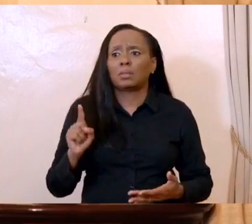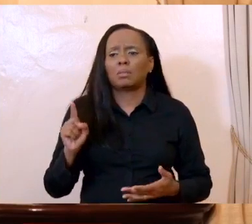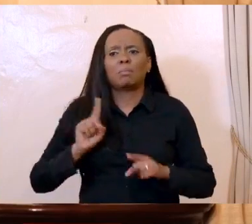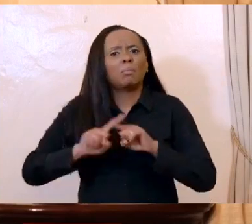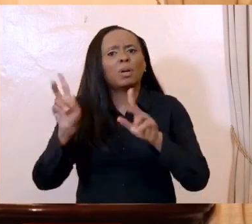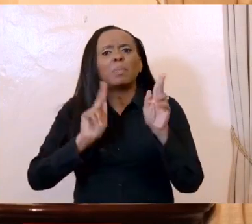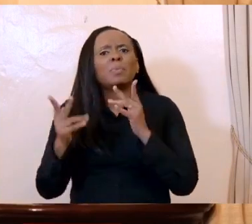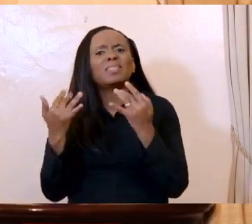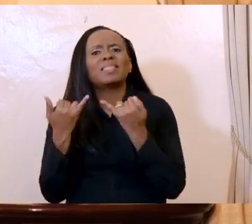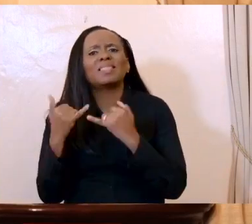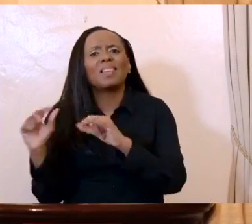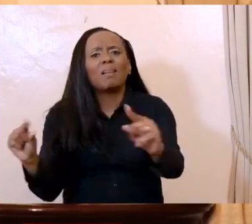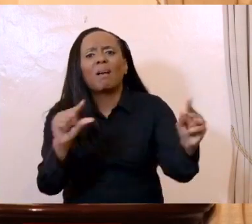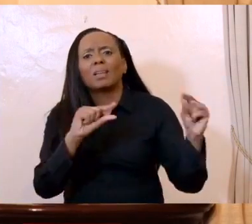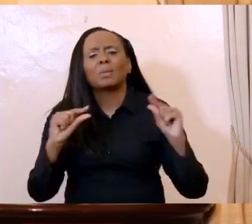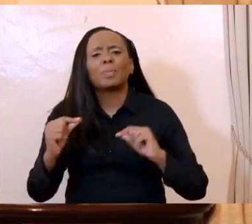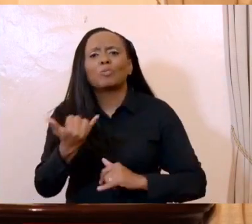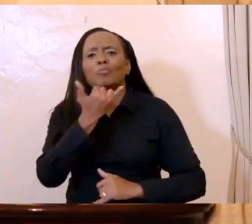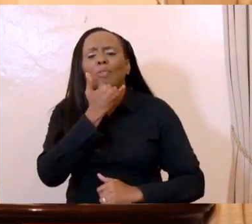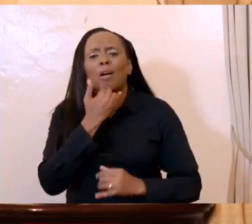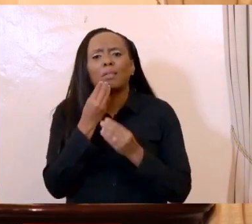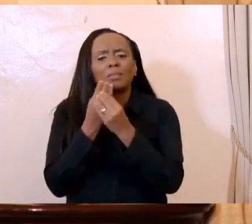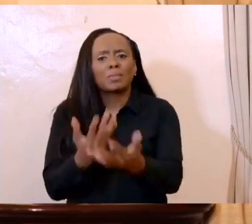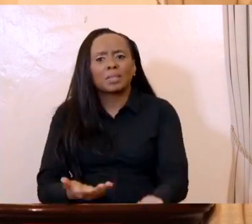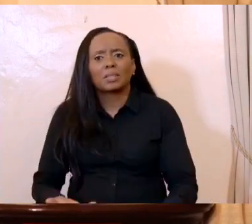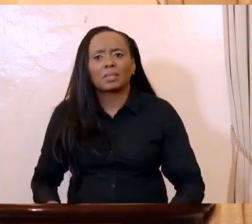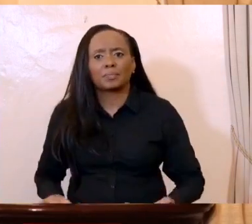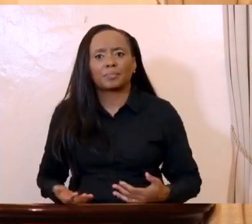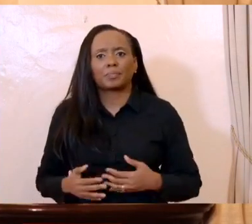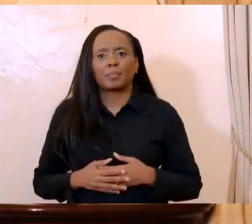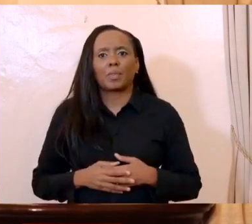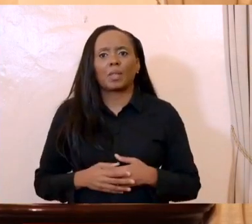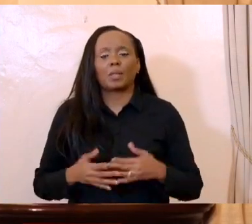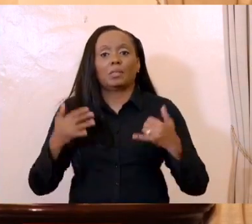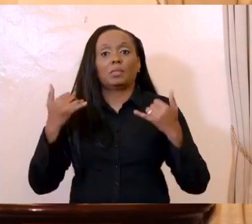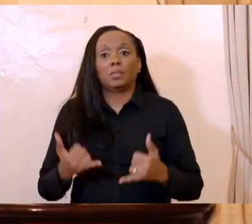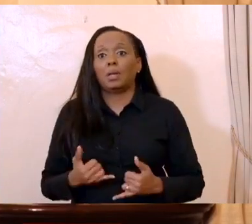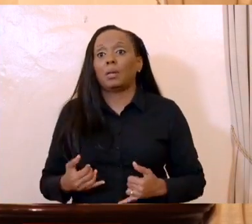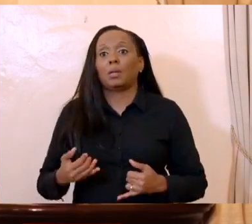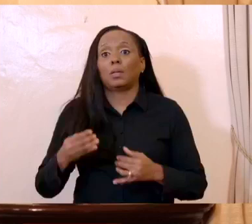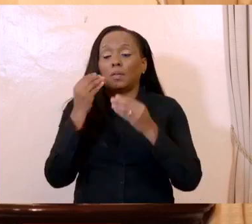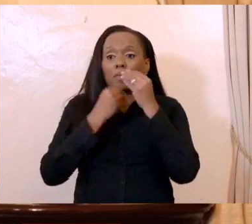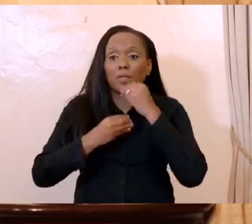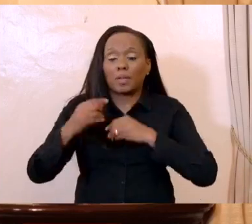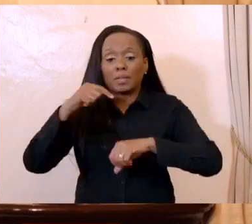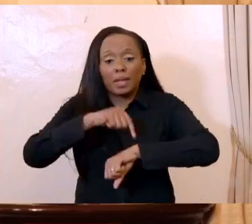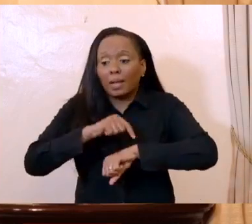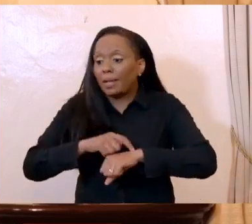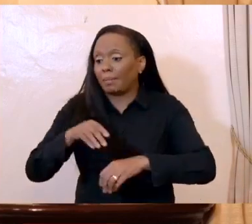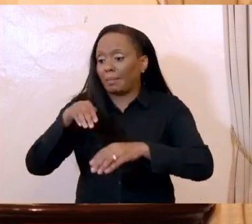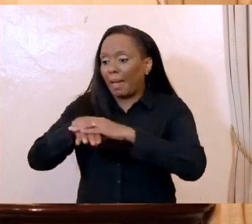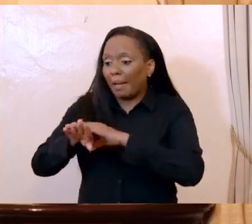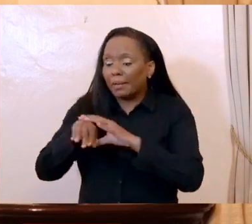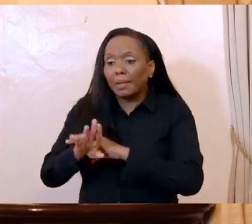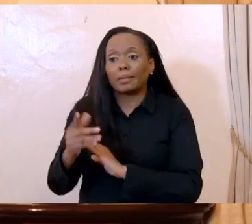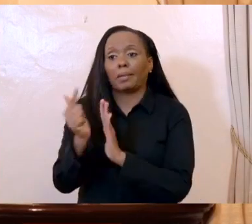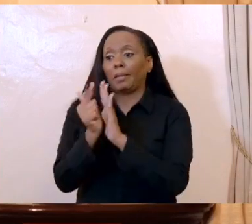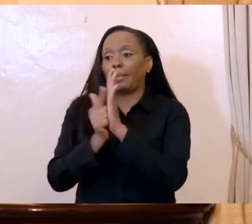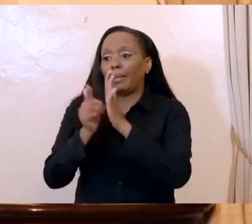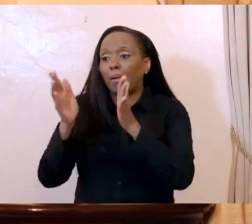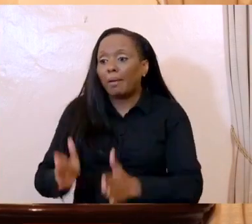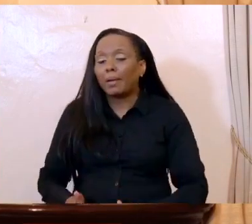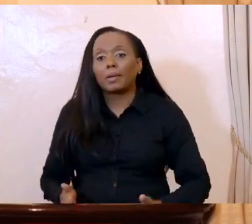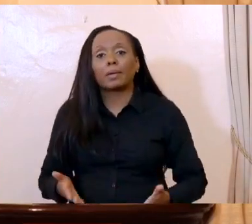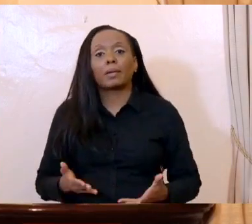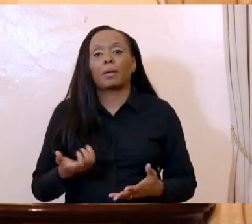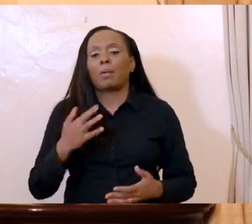all complaints with respect to the inmates' comfort, with respect to their feeding, with respect to their access to the lawyers, with respect even to their being